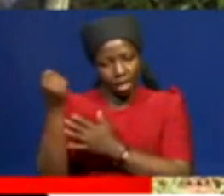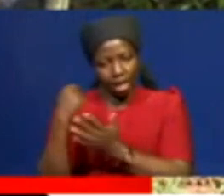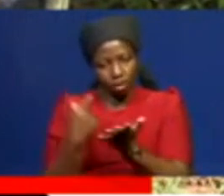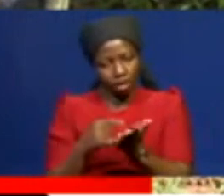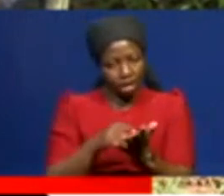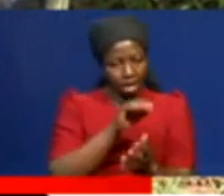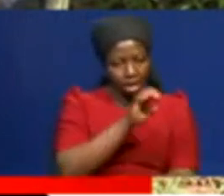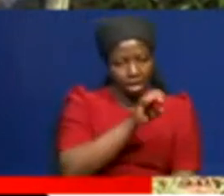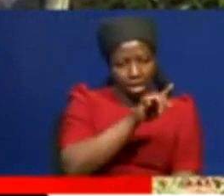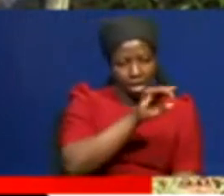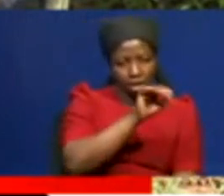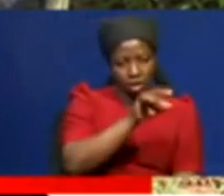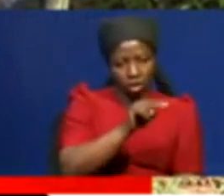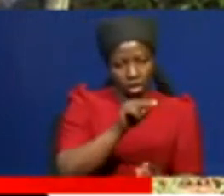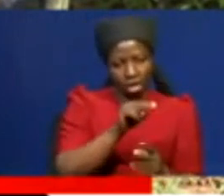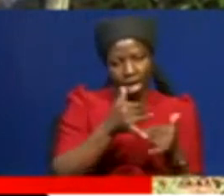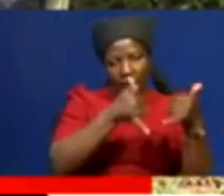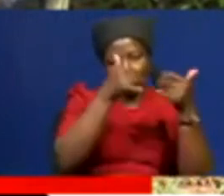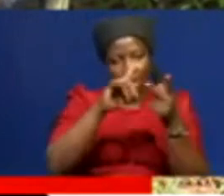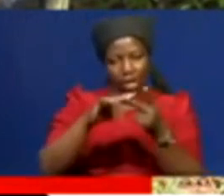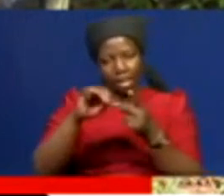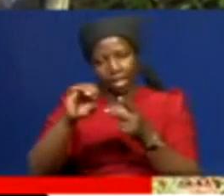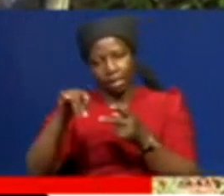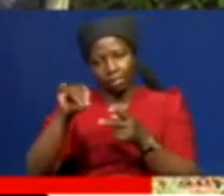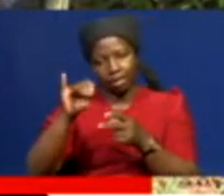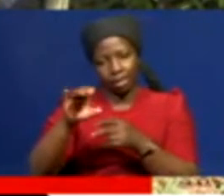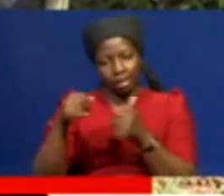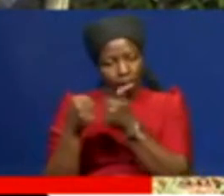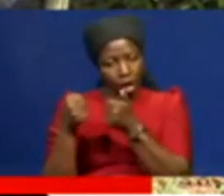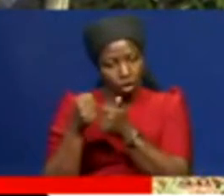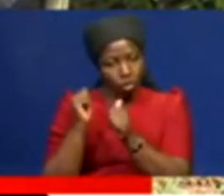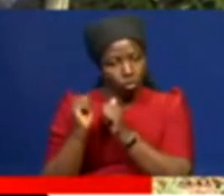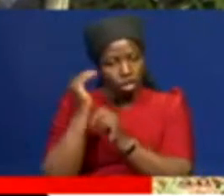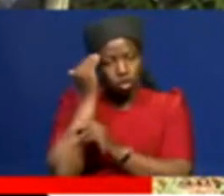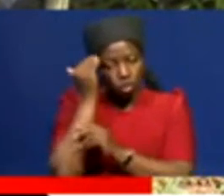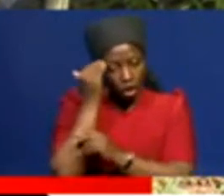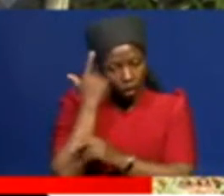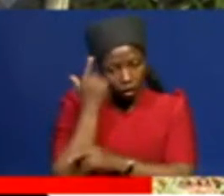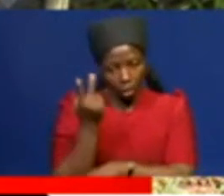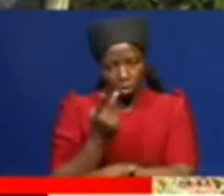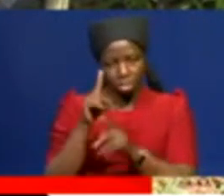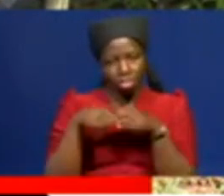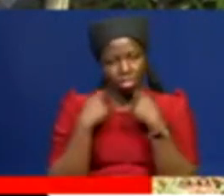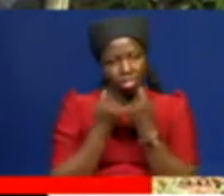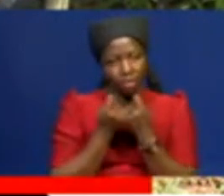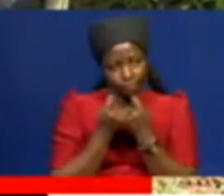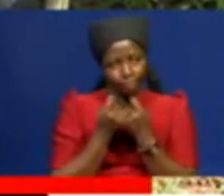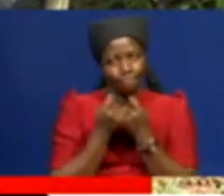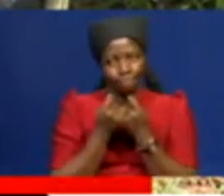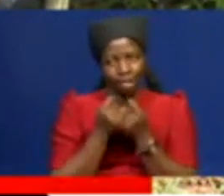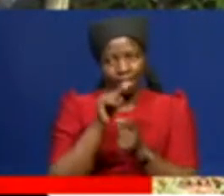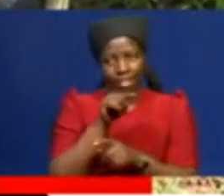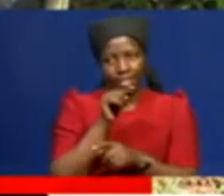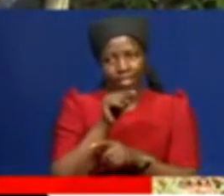an epic battle that is historically known between these two teams. And that